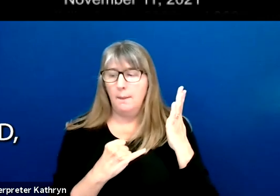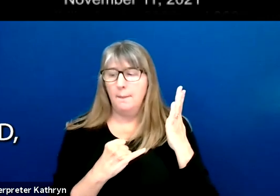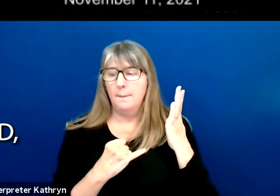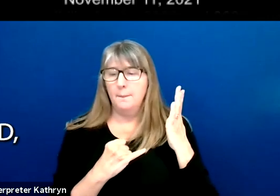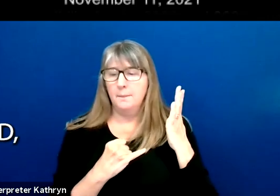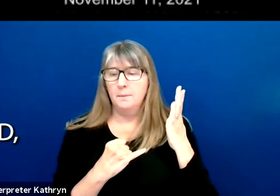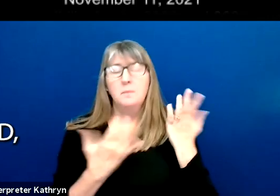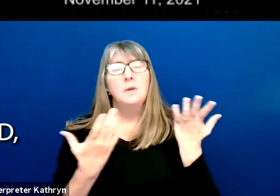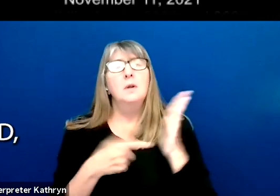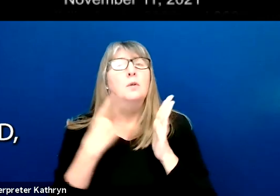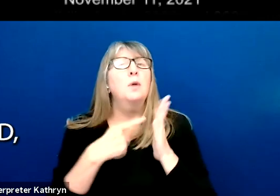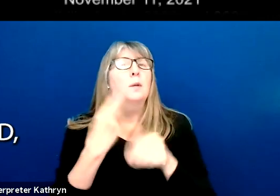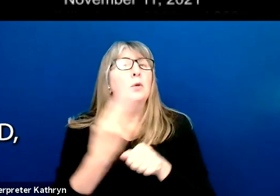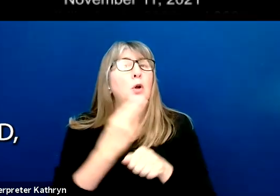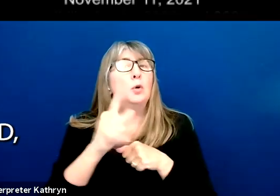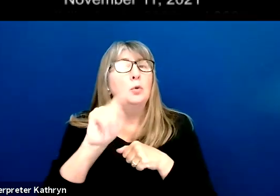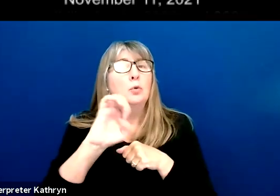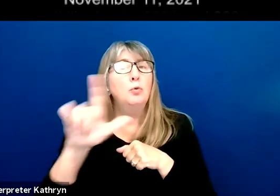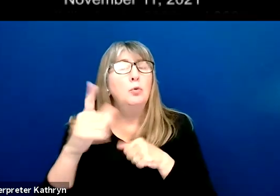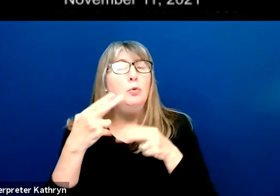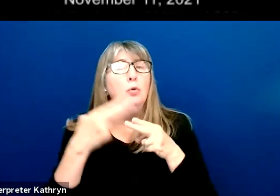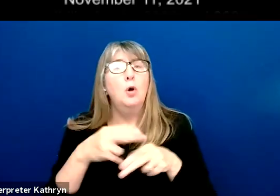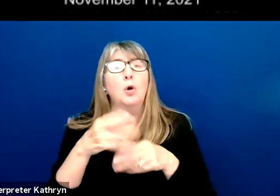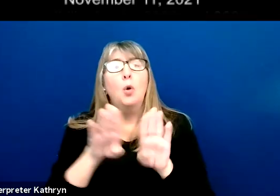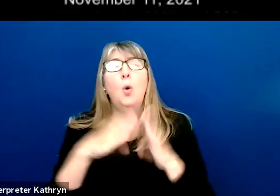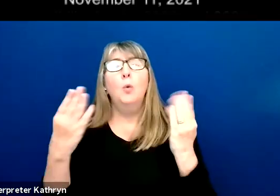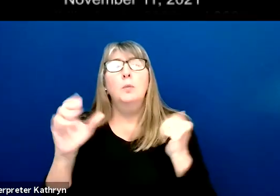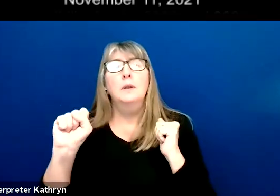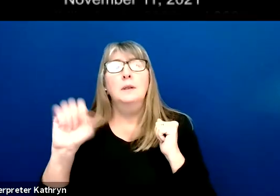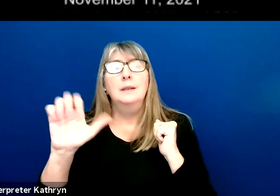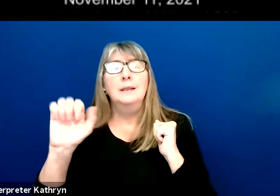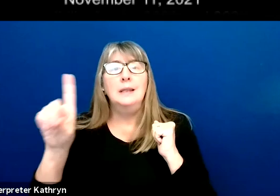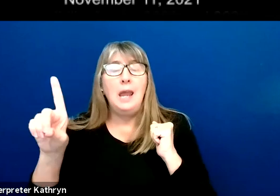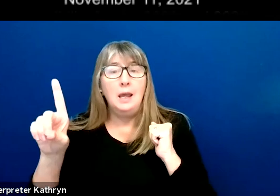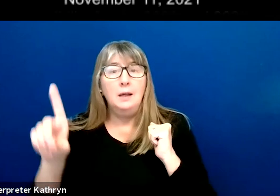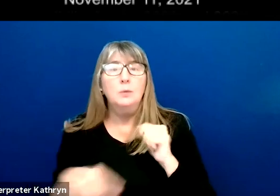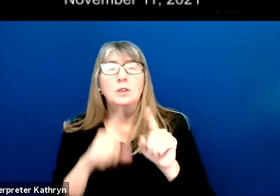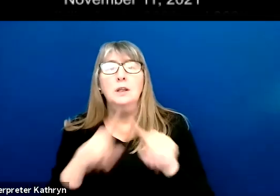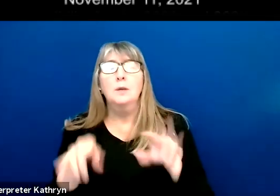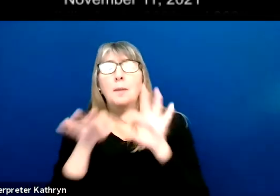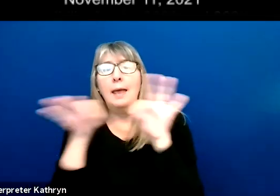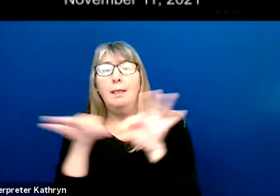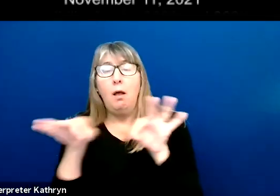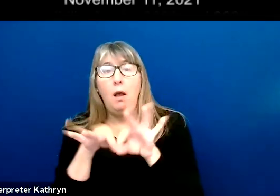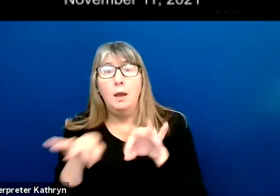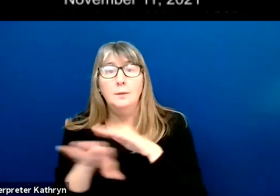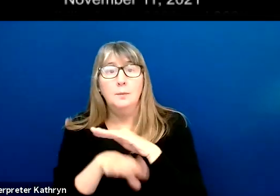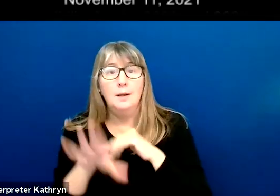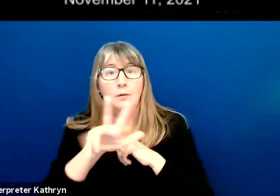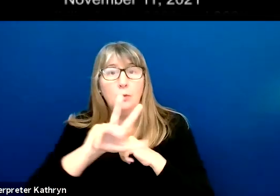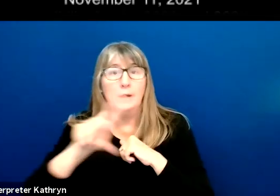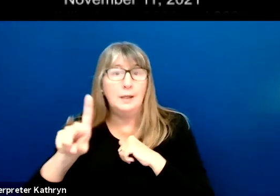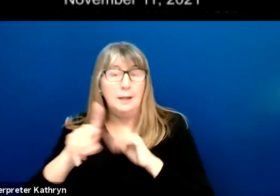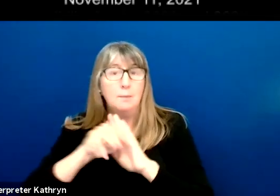I sometimes use a tool called OpenSCAD, which is a command line based 3D